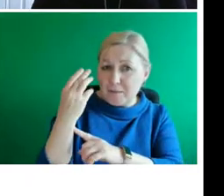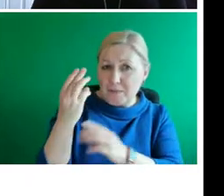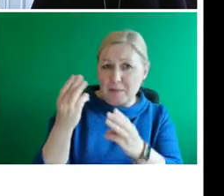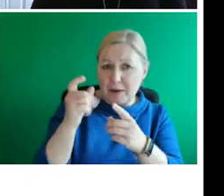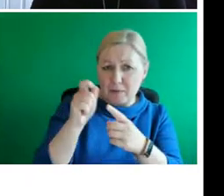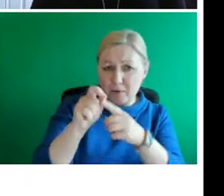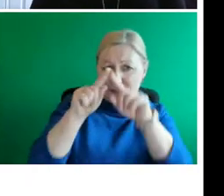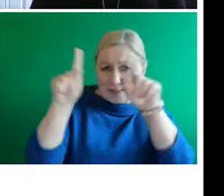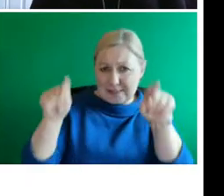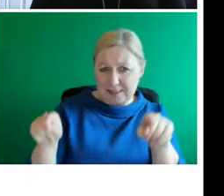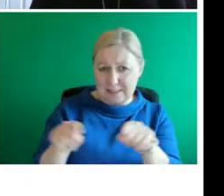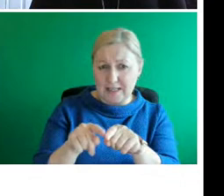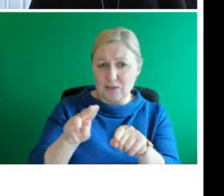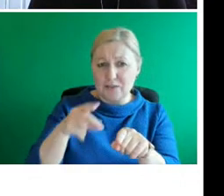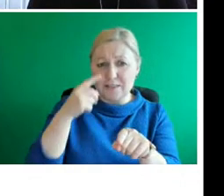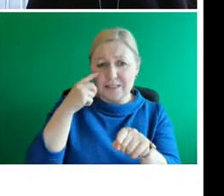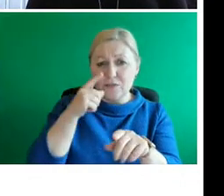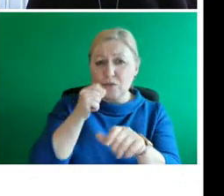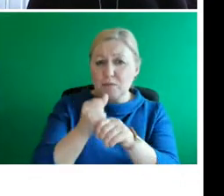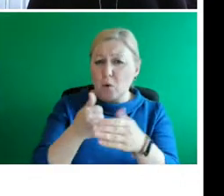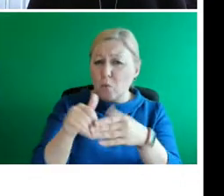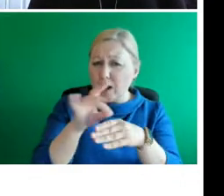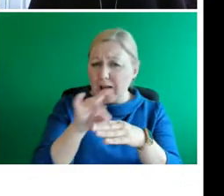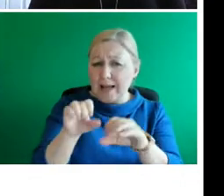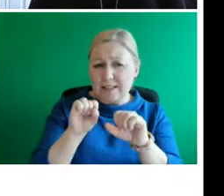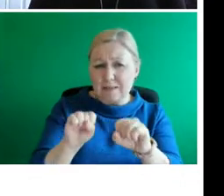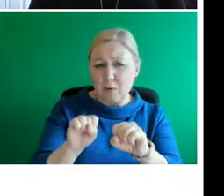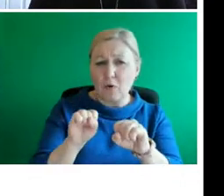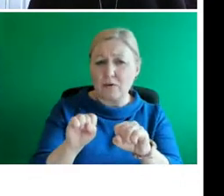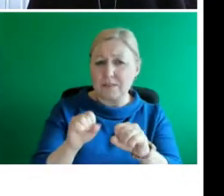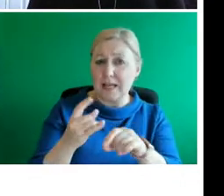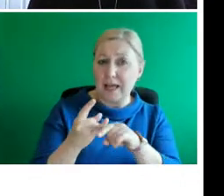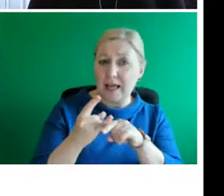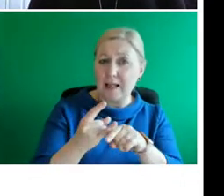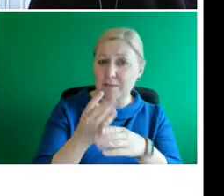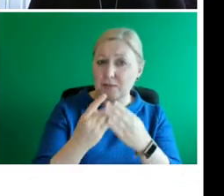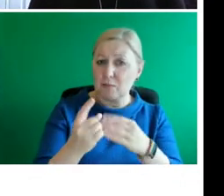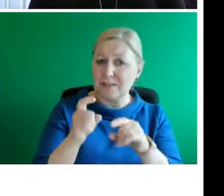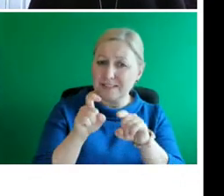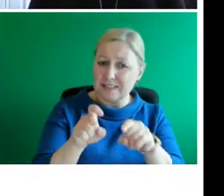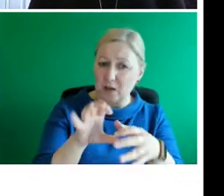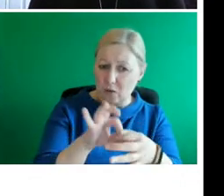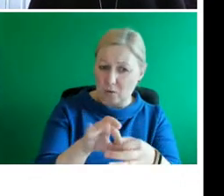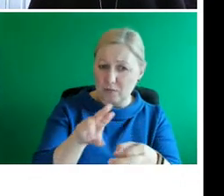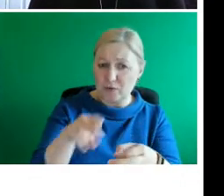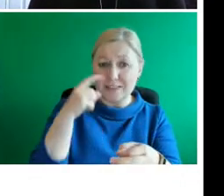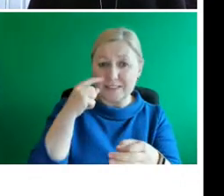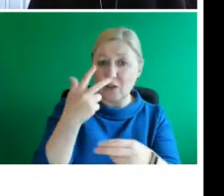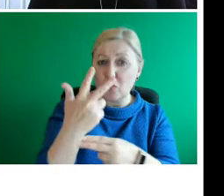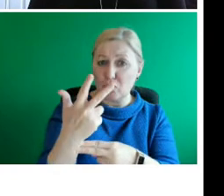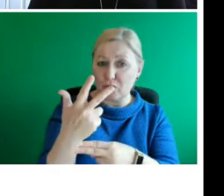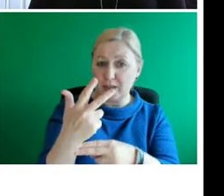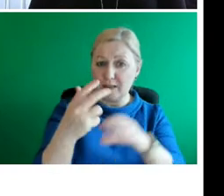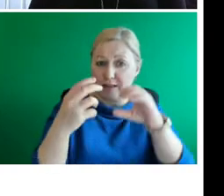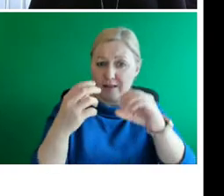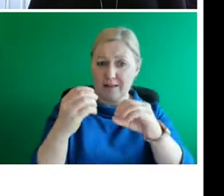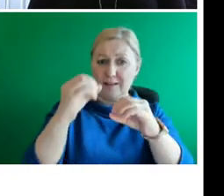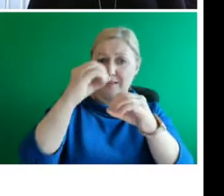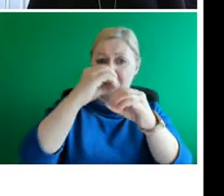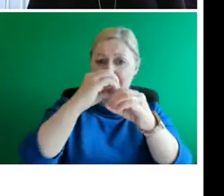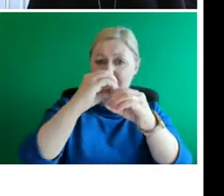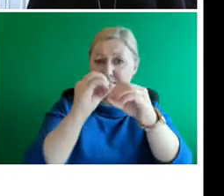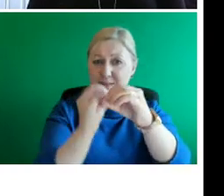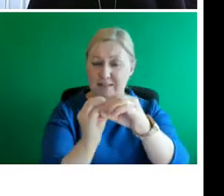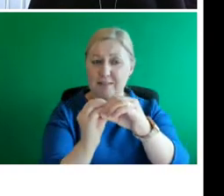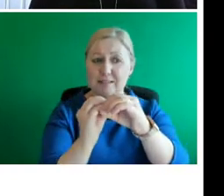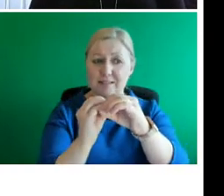you can see you have family, you have home supports, and you have medical supports. And you can see that they all overlap. Family still would